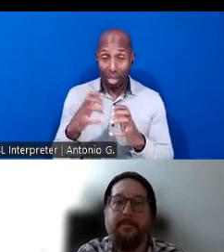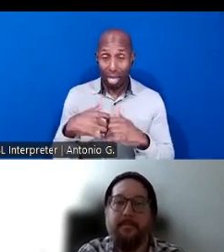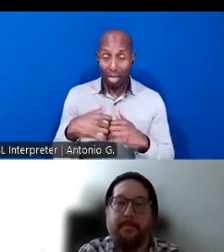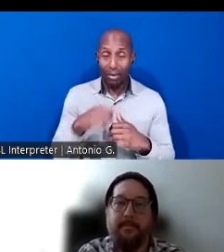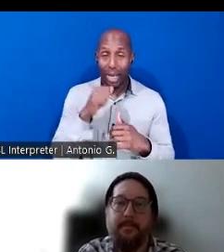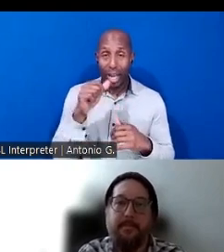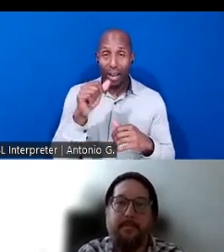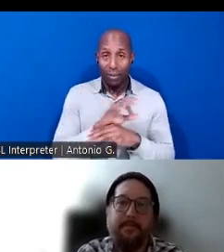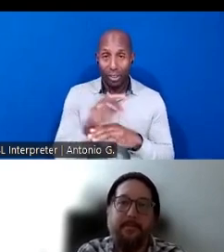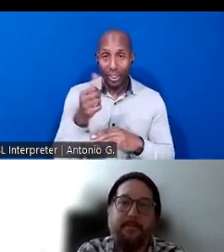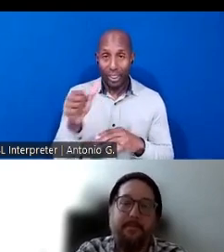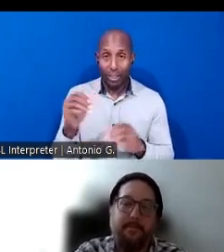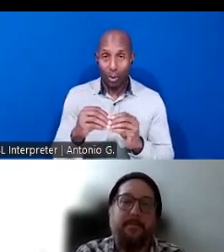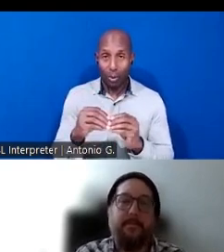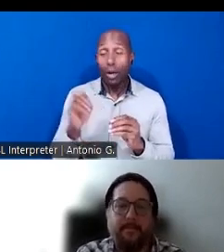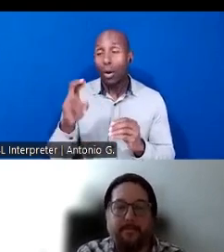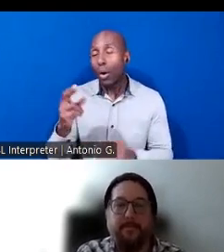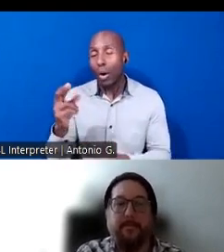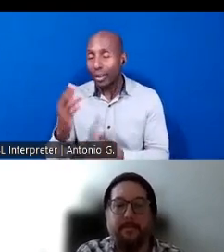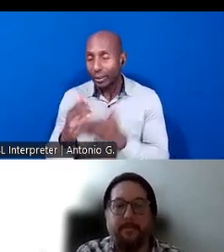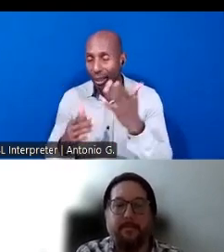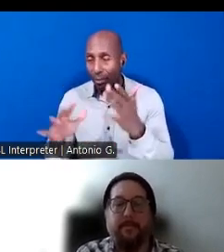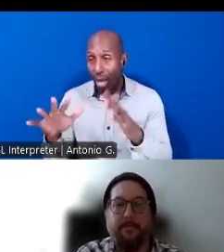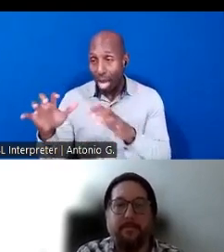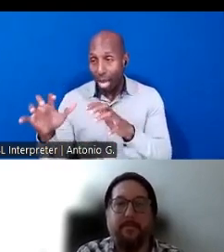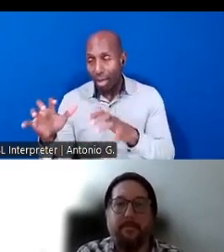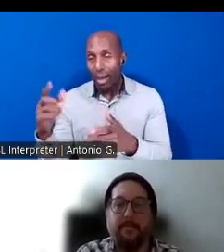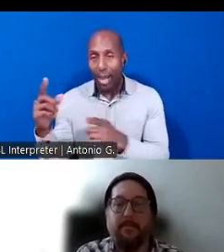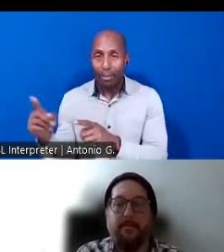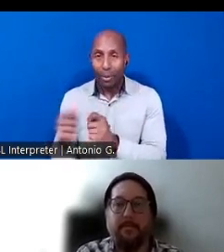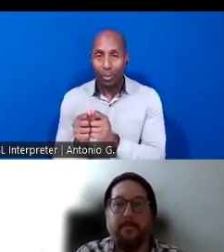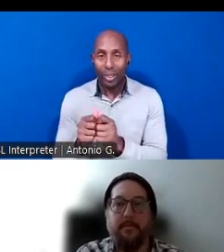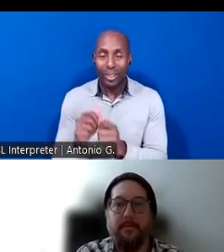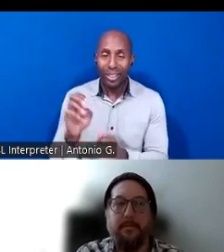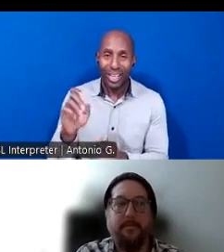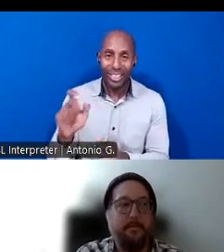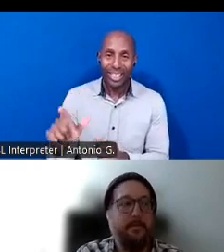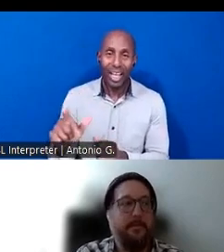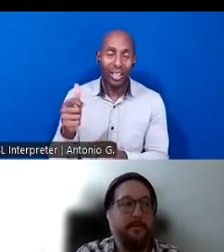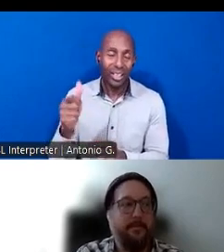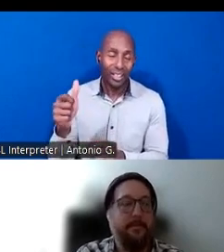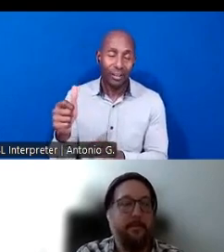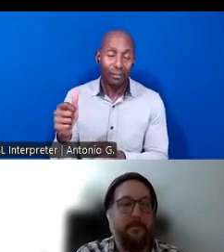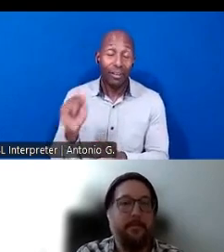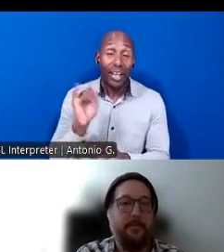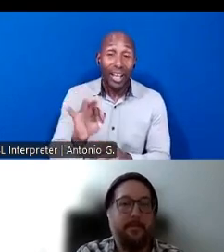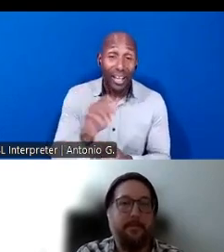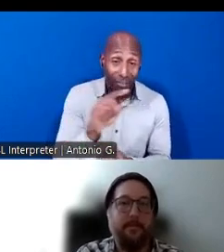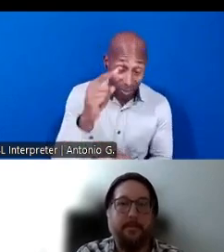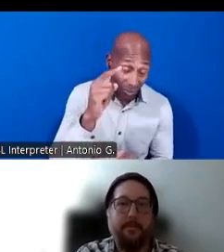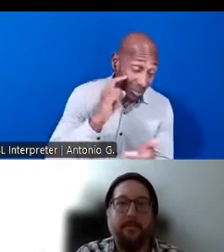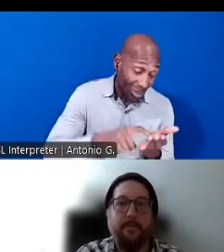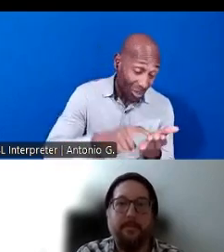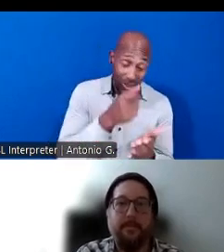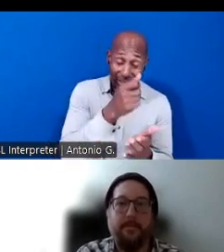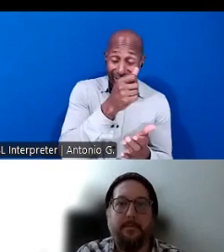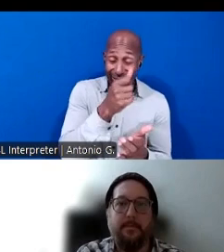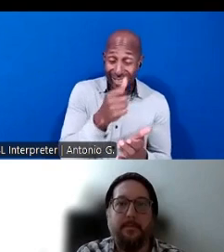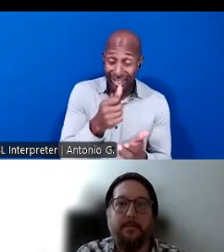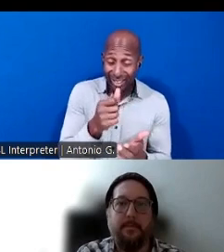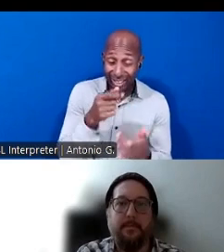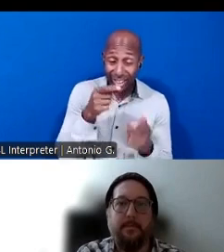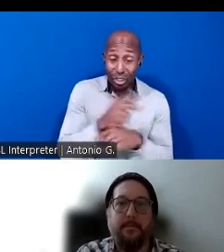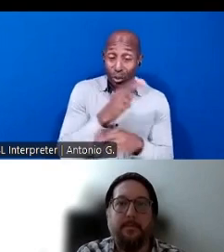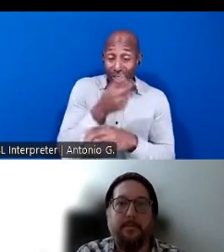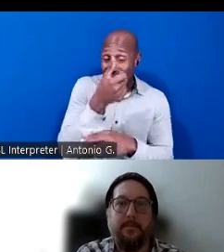it. Anytime, and I would just say if anyone notices anything like that, that's not working in any of our resources, we'd love it if you reached out to us to